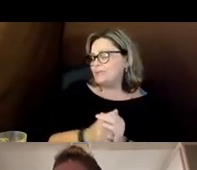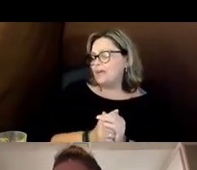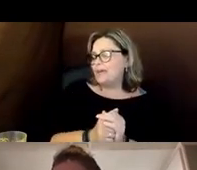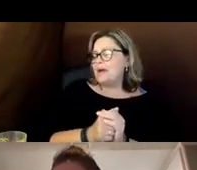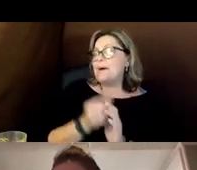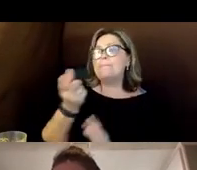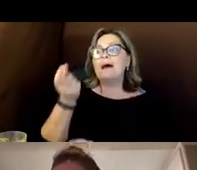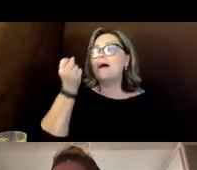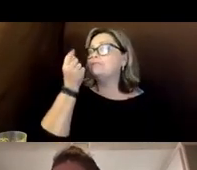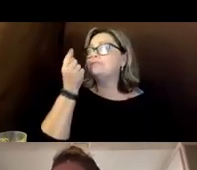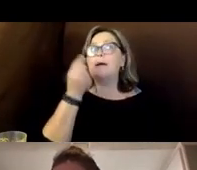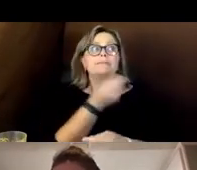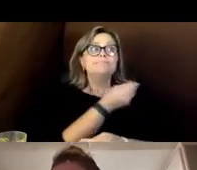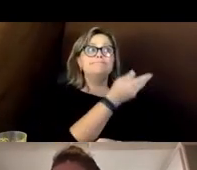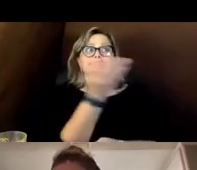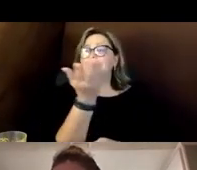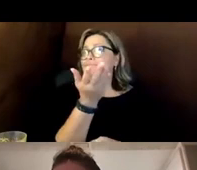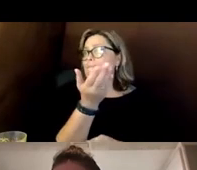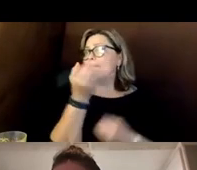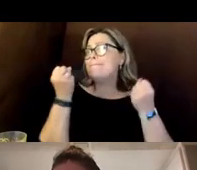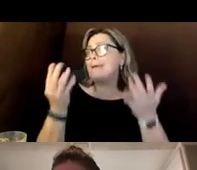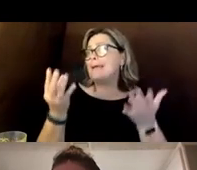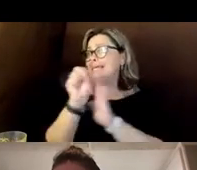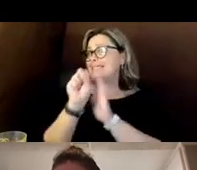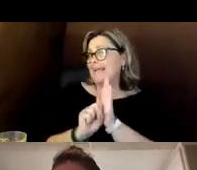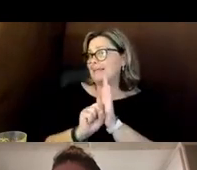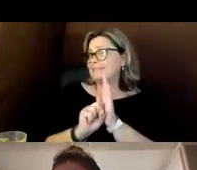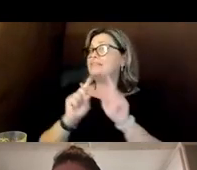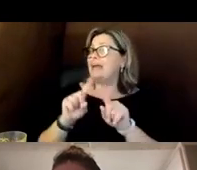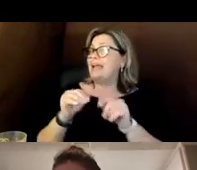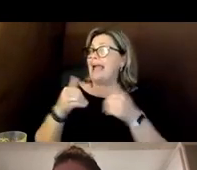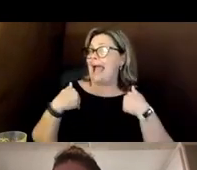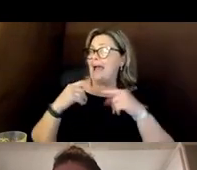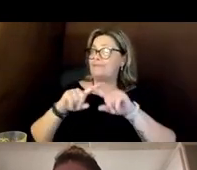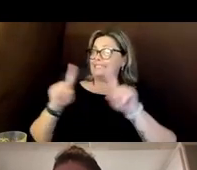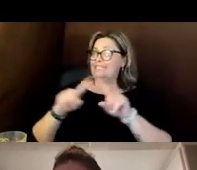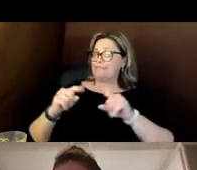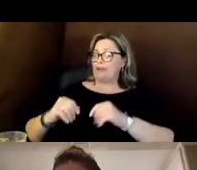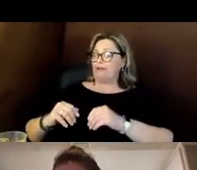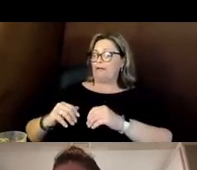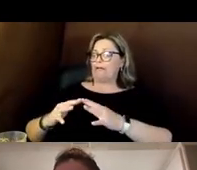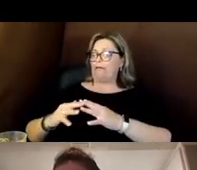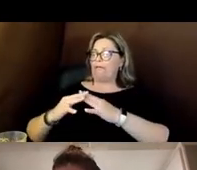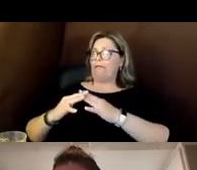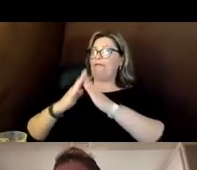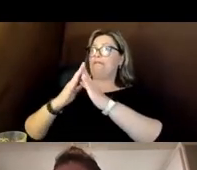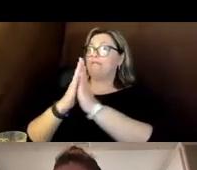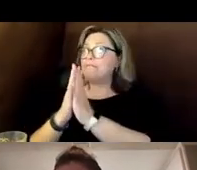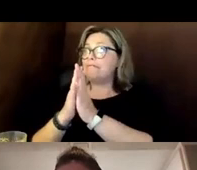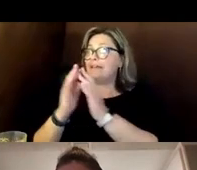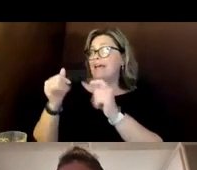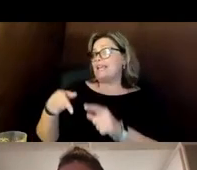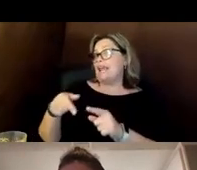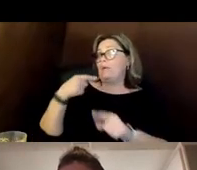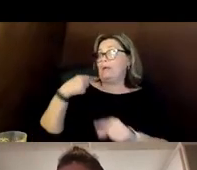several states actually that are in various stages of implementing master plans. Now,